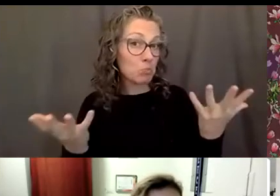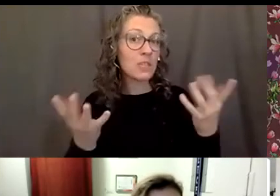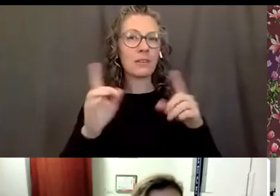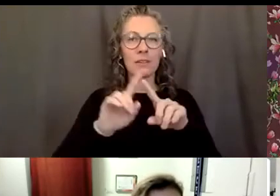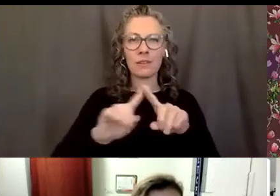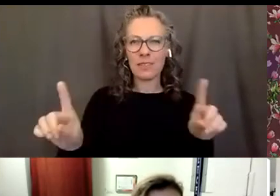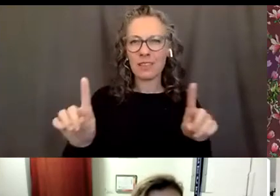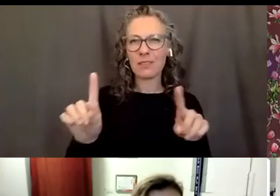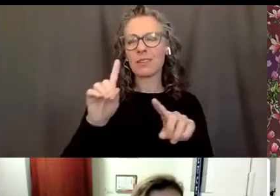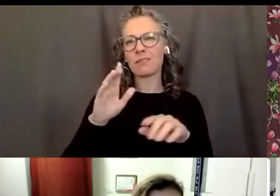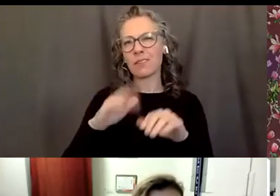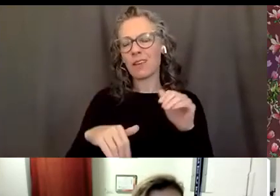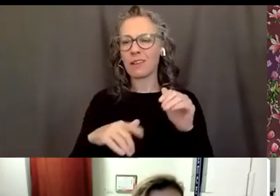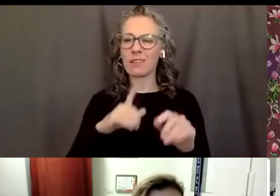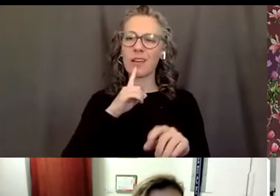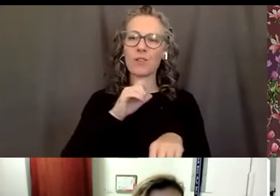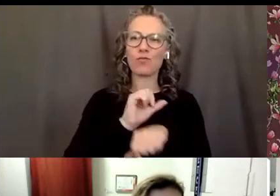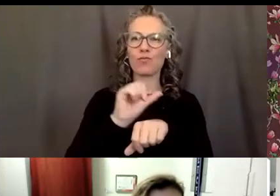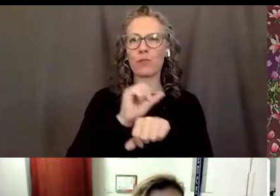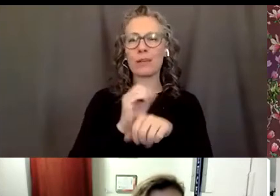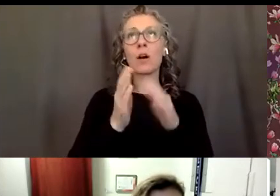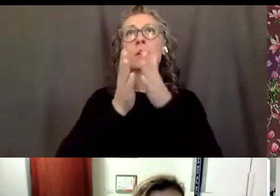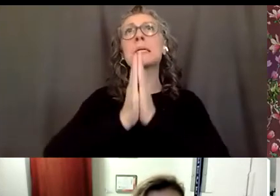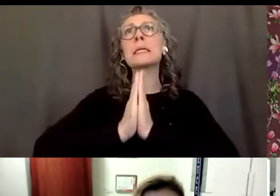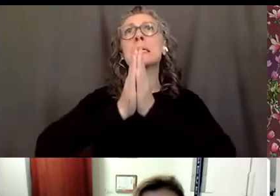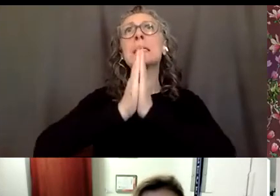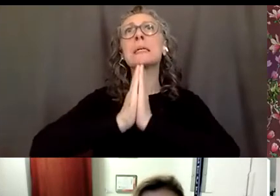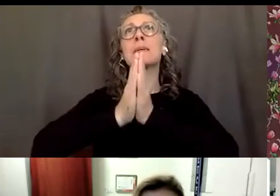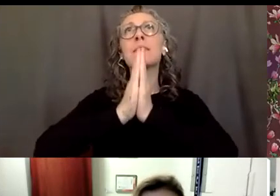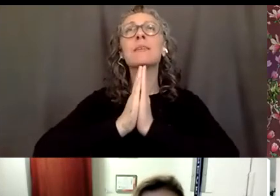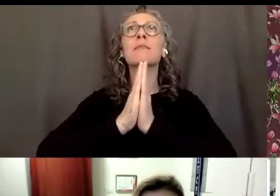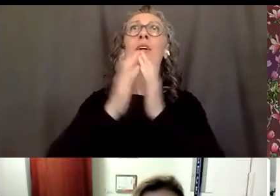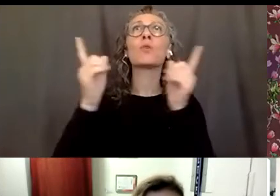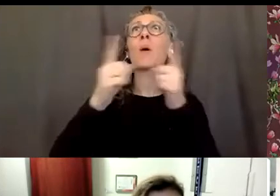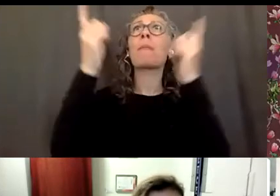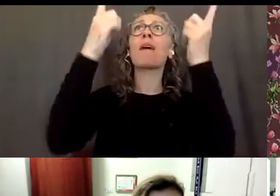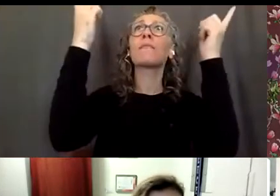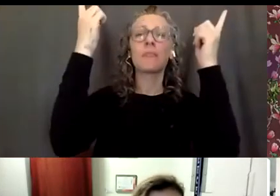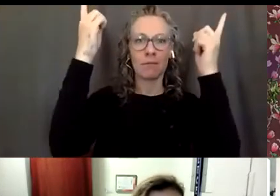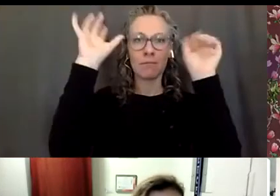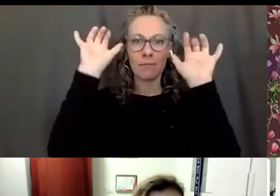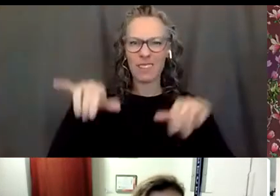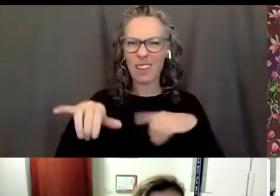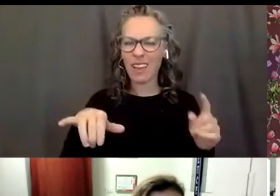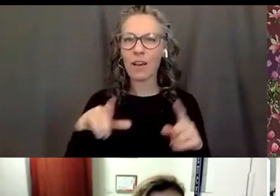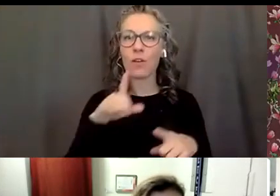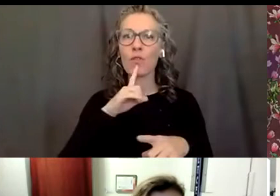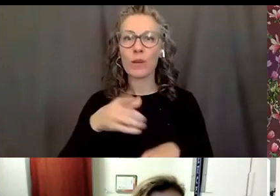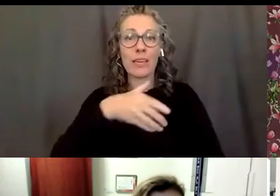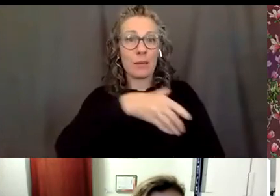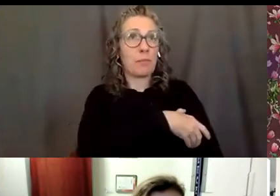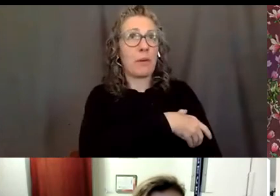than a prayer to some greater or higher being who's above, but really taking that power